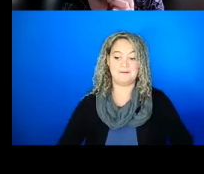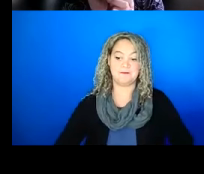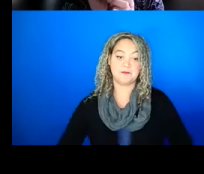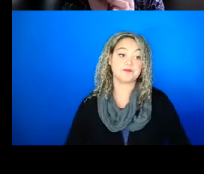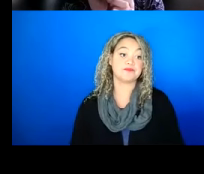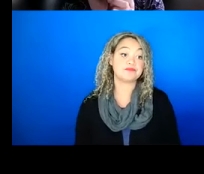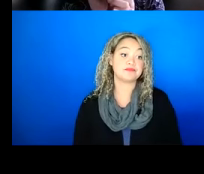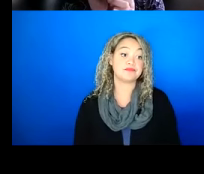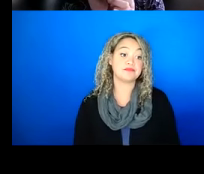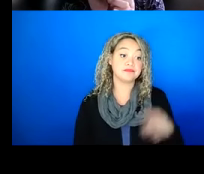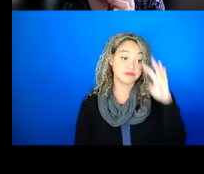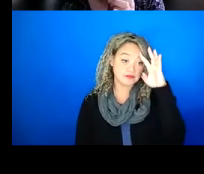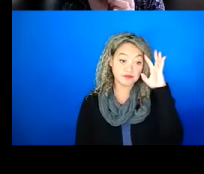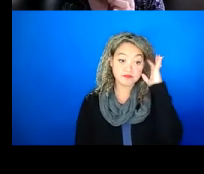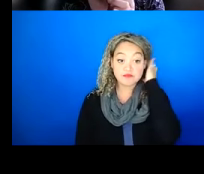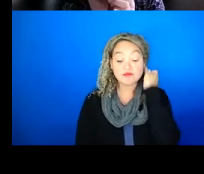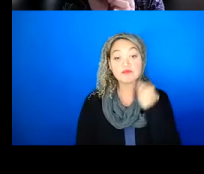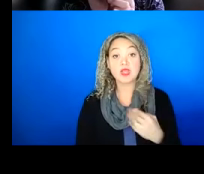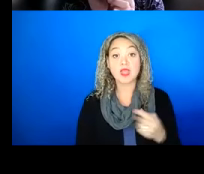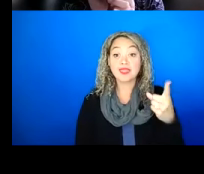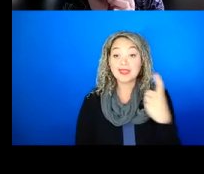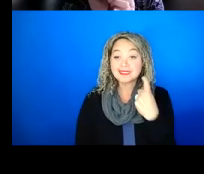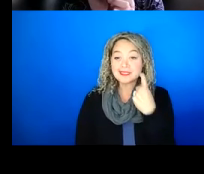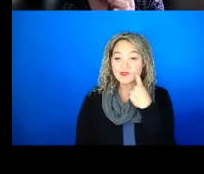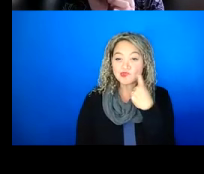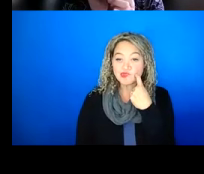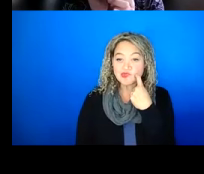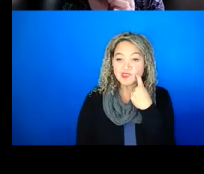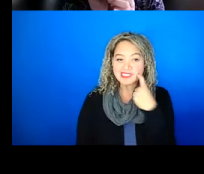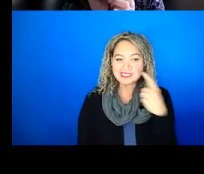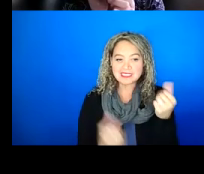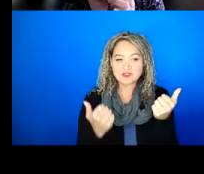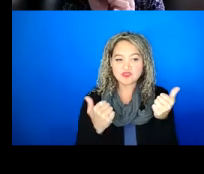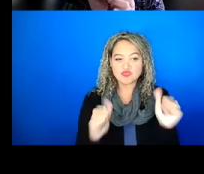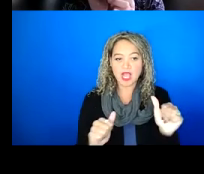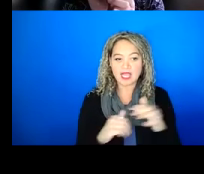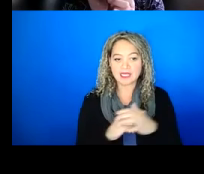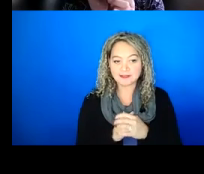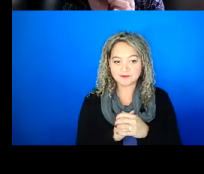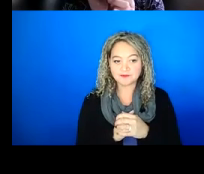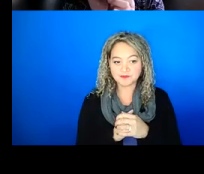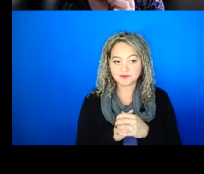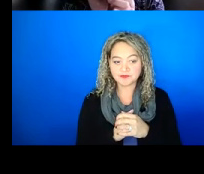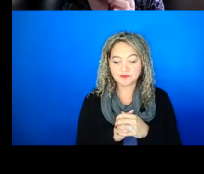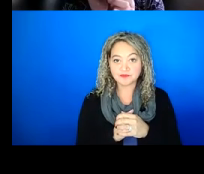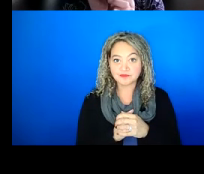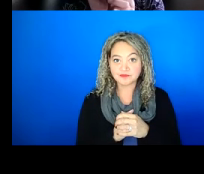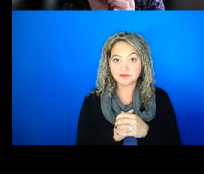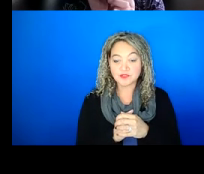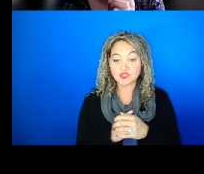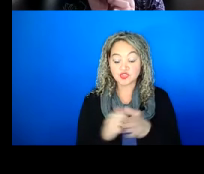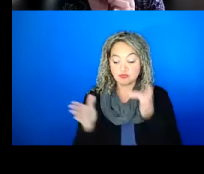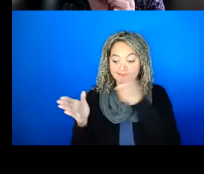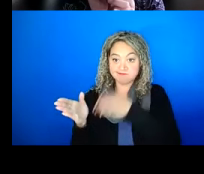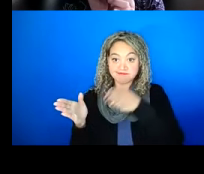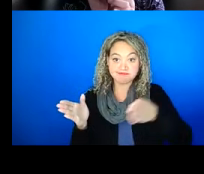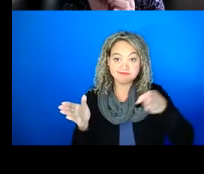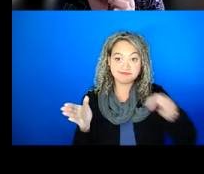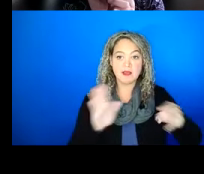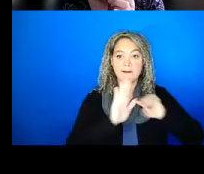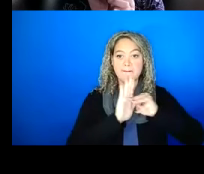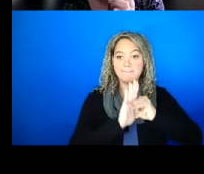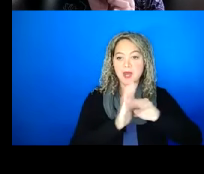is my latest and last attempt, or most recent attempt, to try to lay out a model of